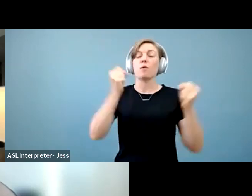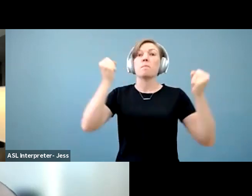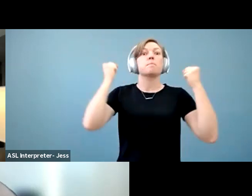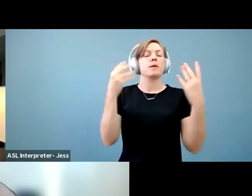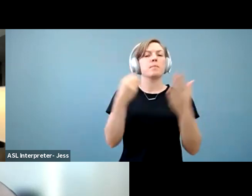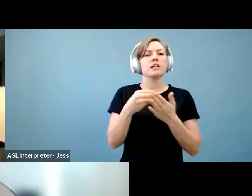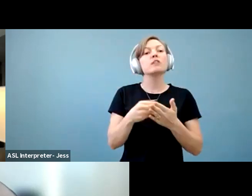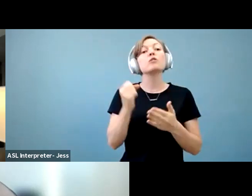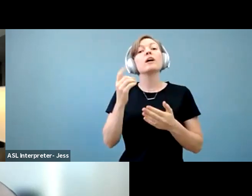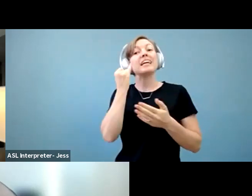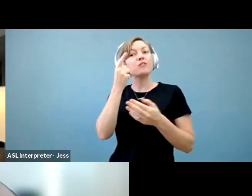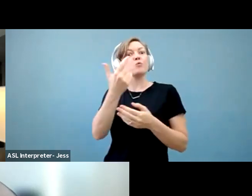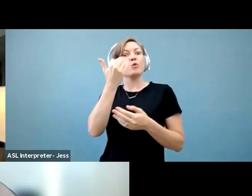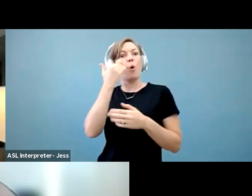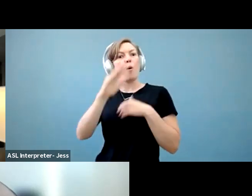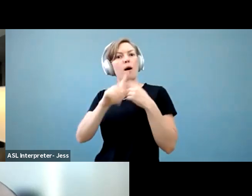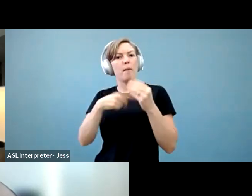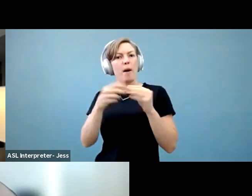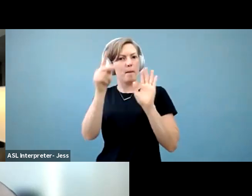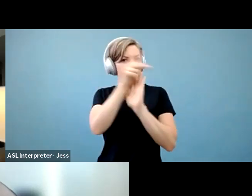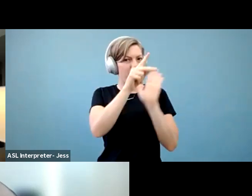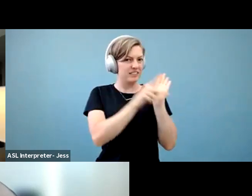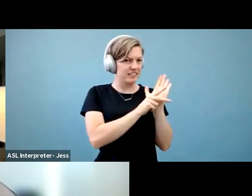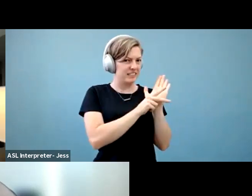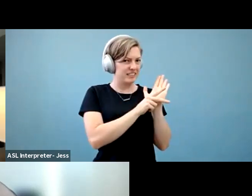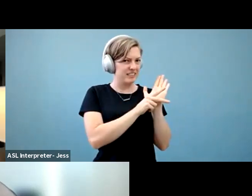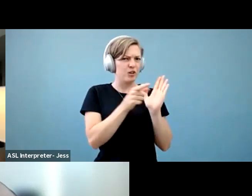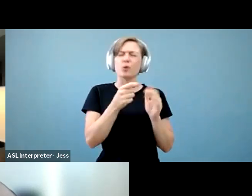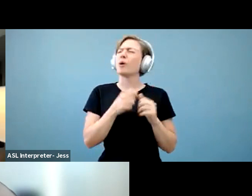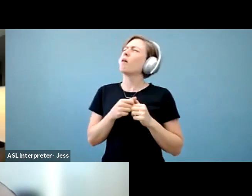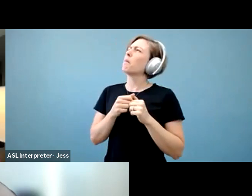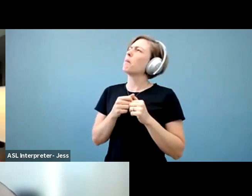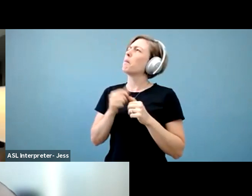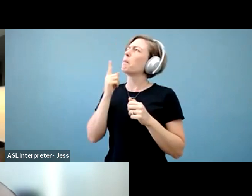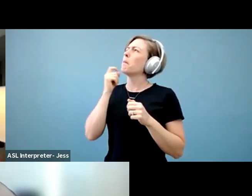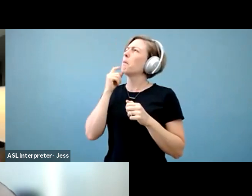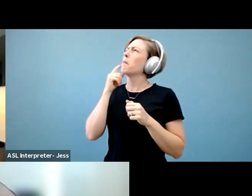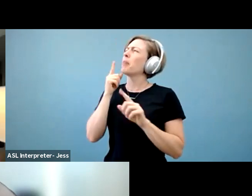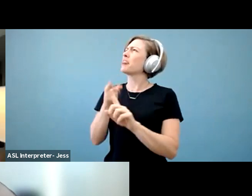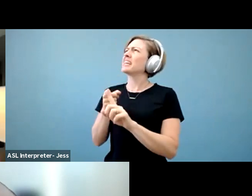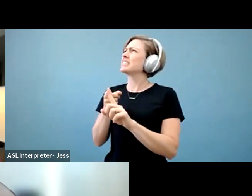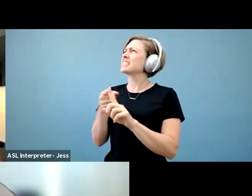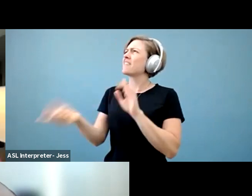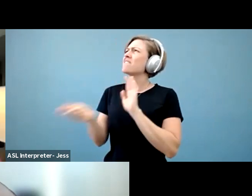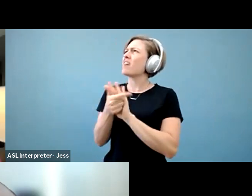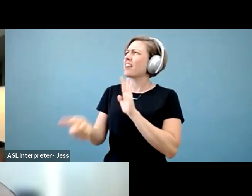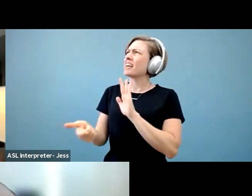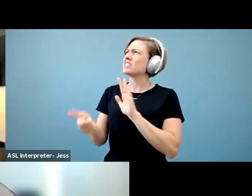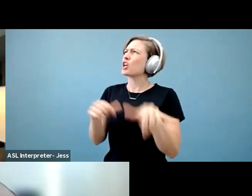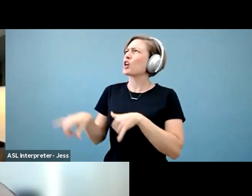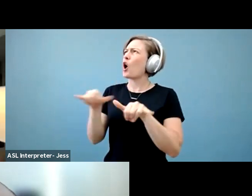anything about policy, you're probably doing the same thing I am and saying, this is a violation of the common